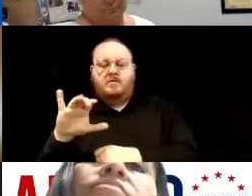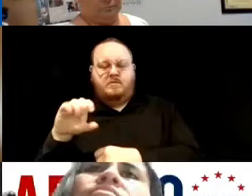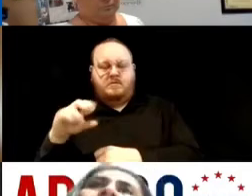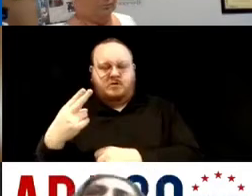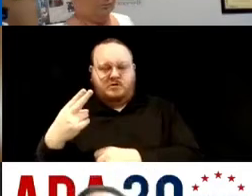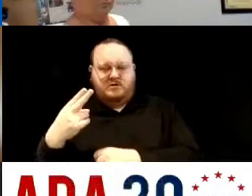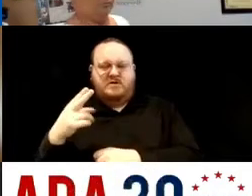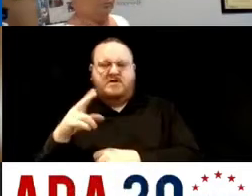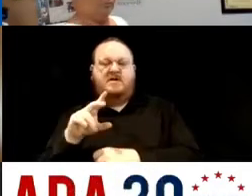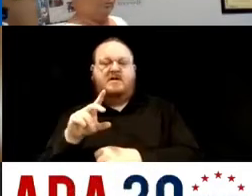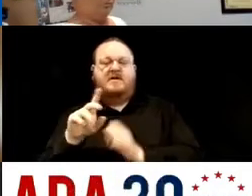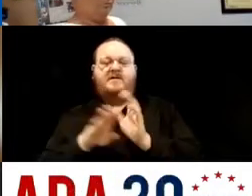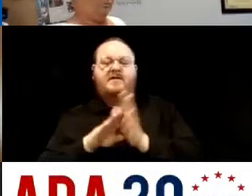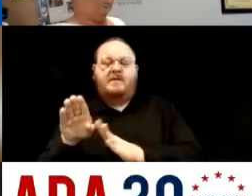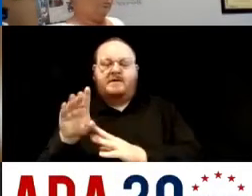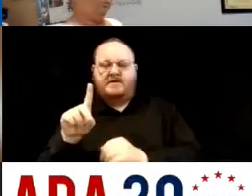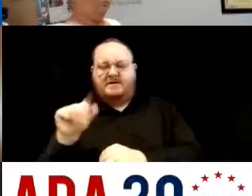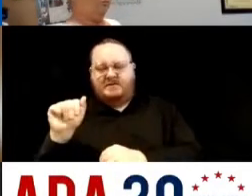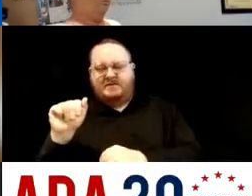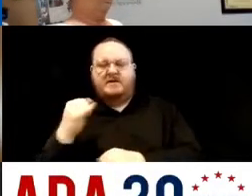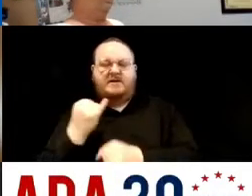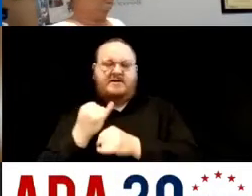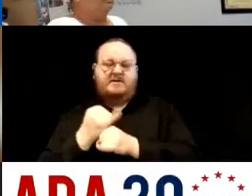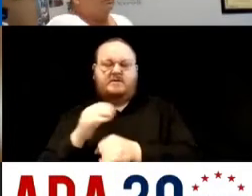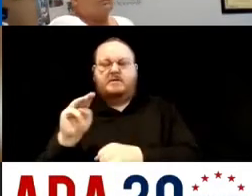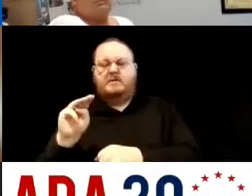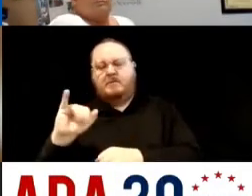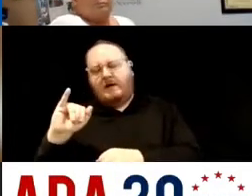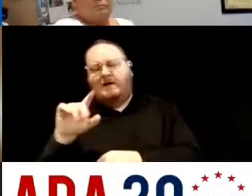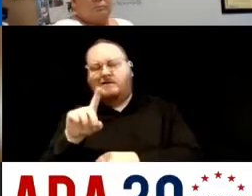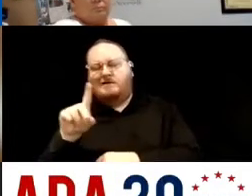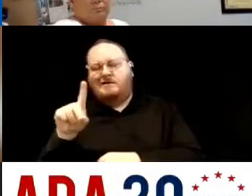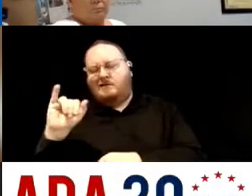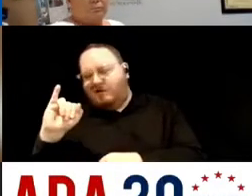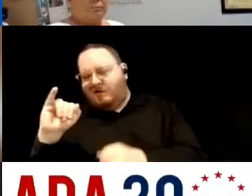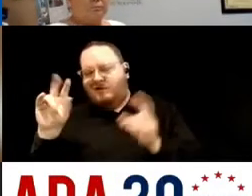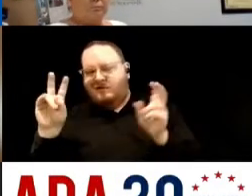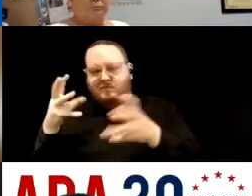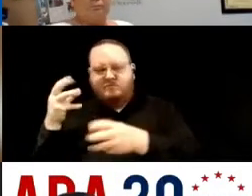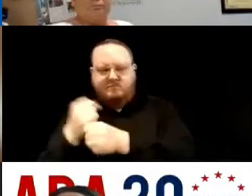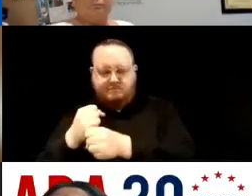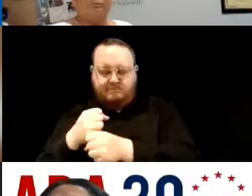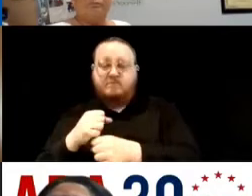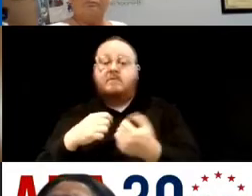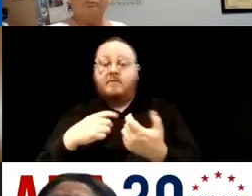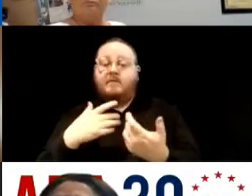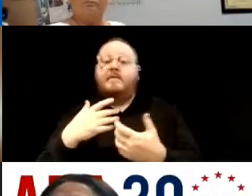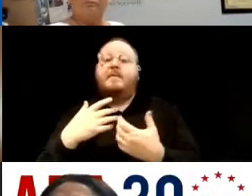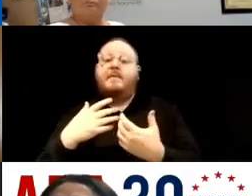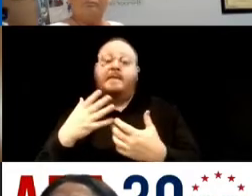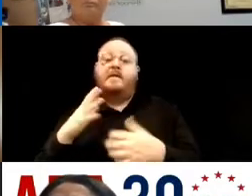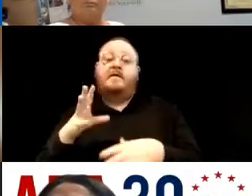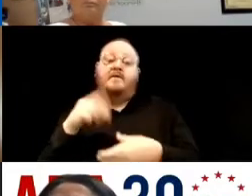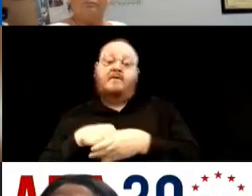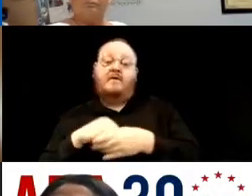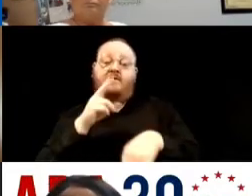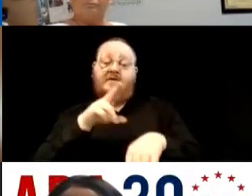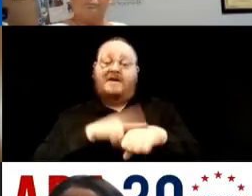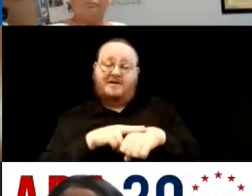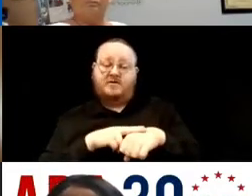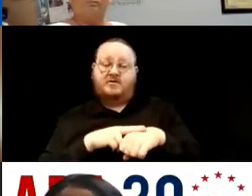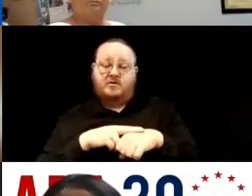are the state of Michigan's University Center for Excellence in Developmental Disabilities. We're part of the national, we're known as